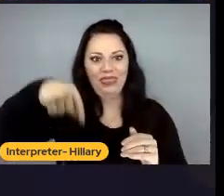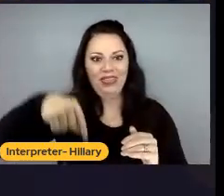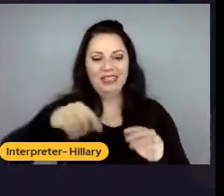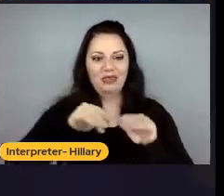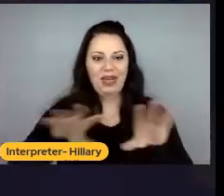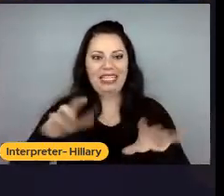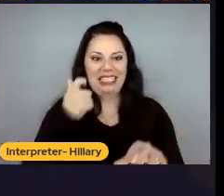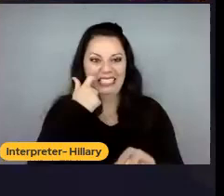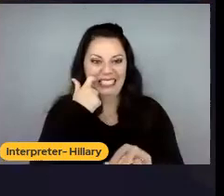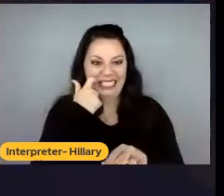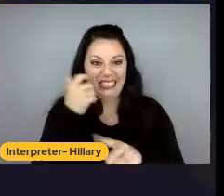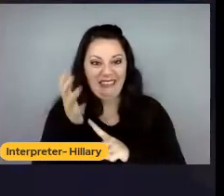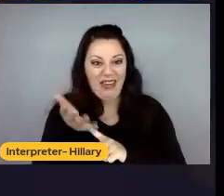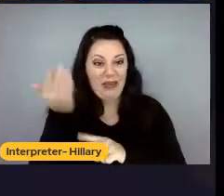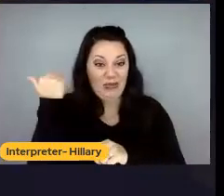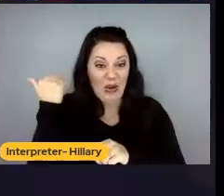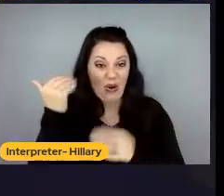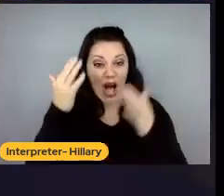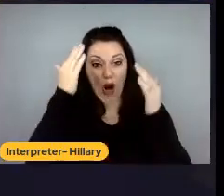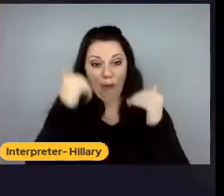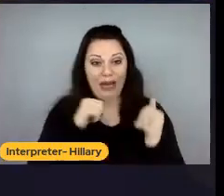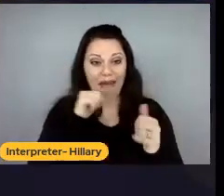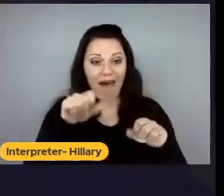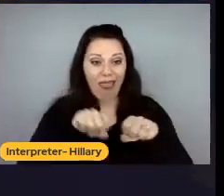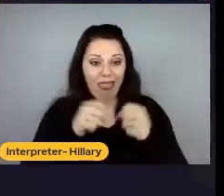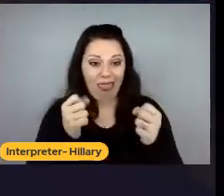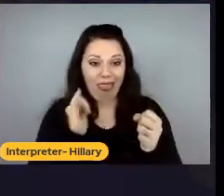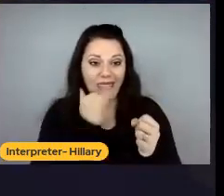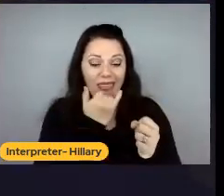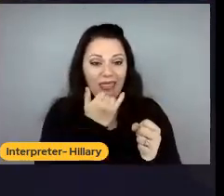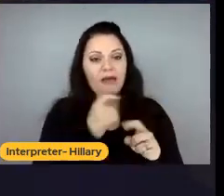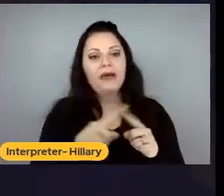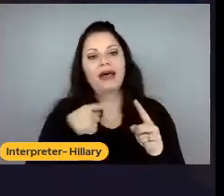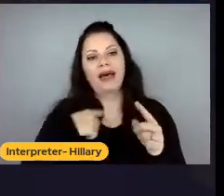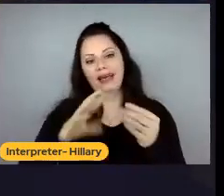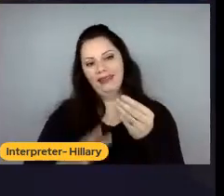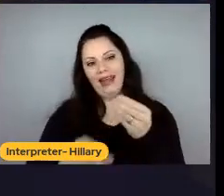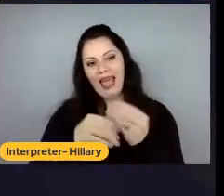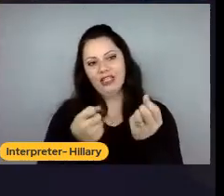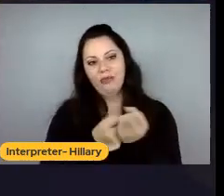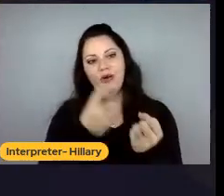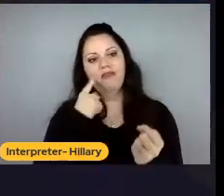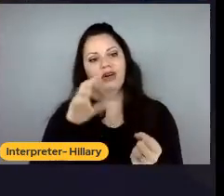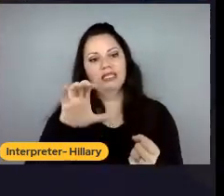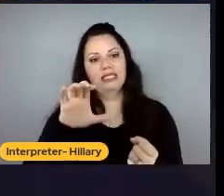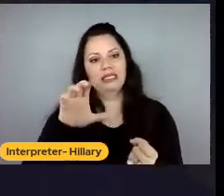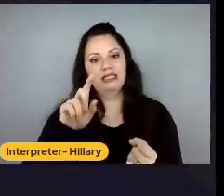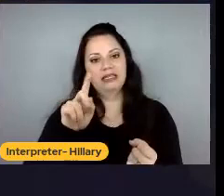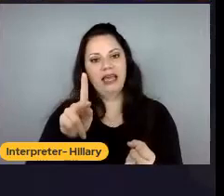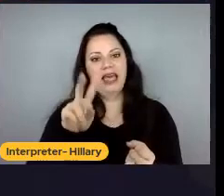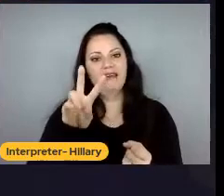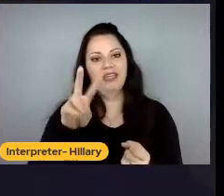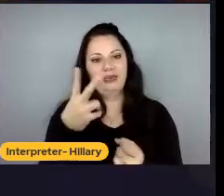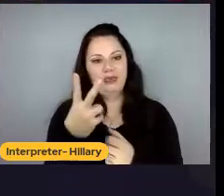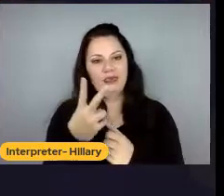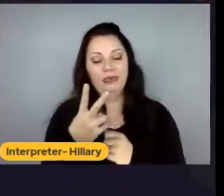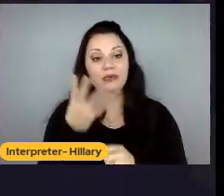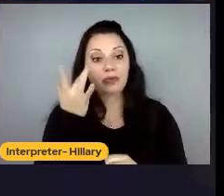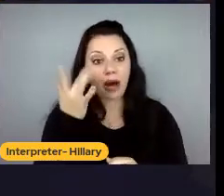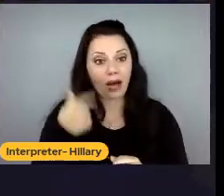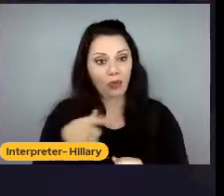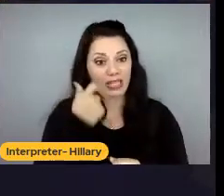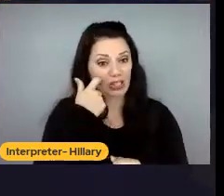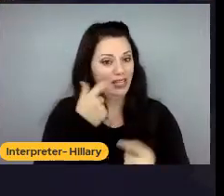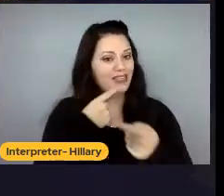minutes ago would not have been a mishap. What I did is basically add support for CDK v2, because we have just